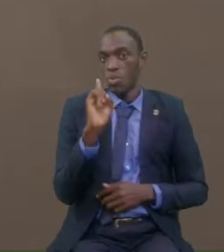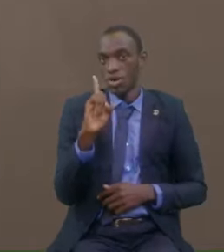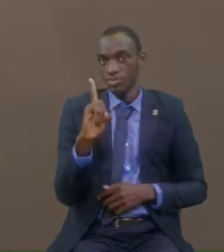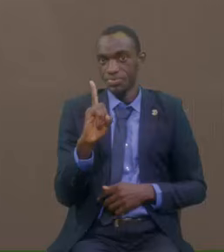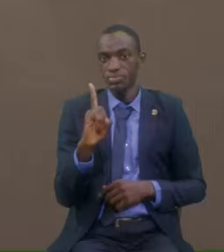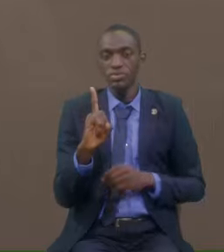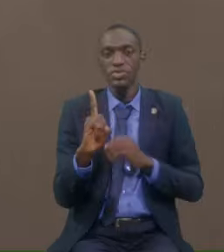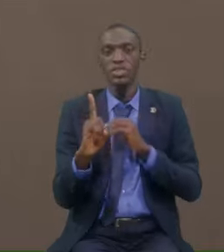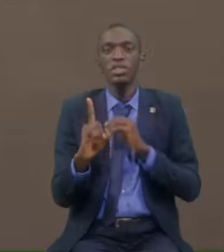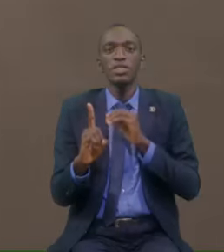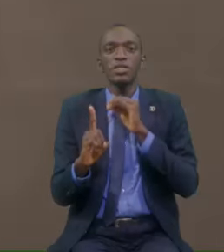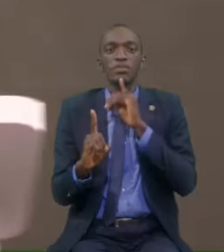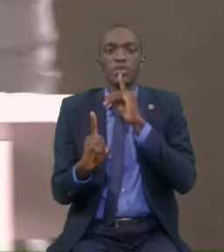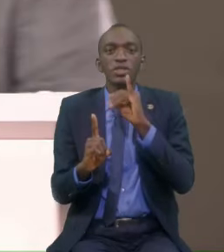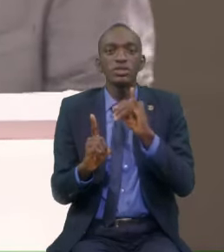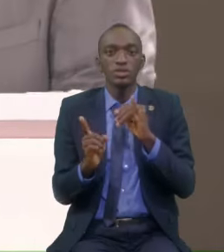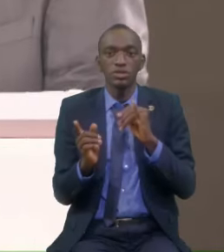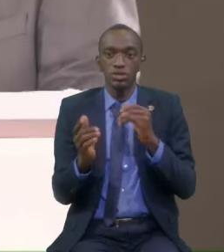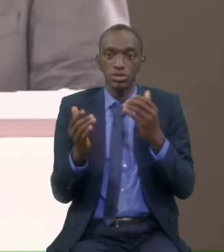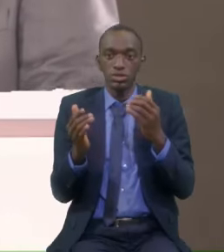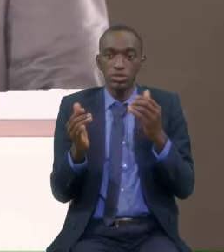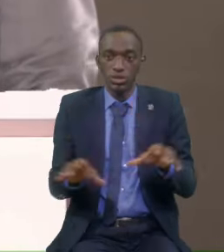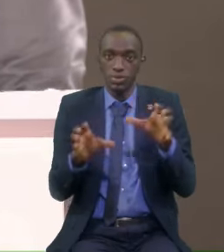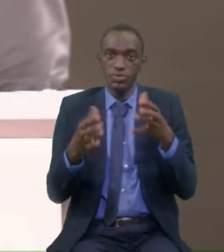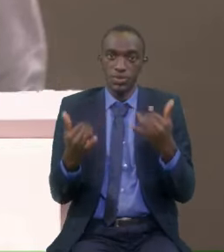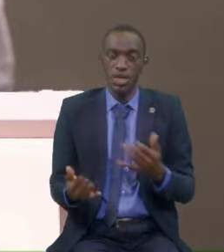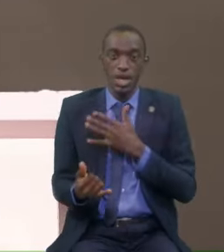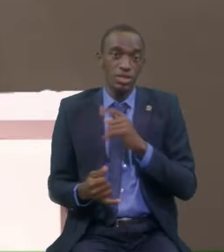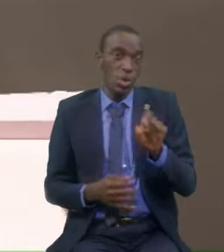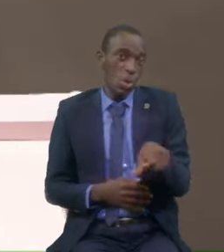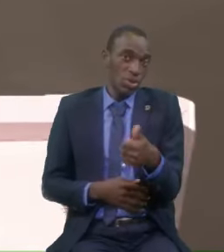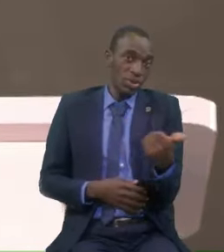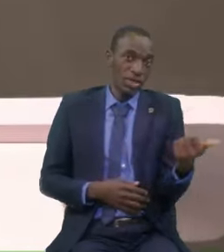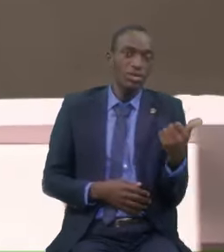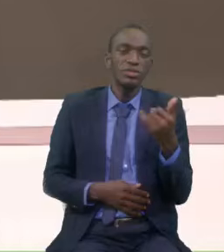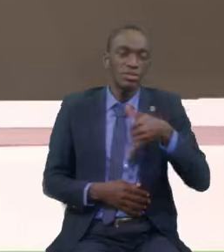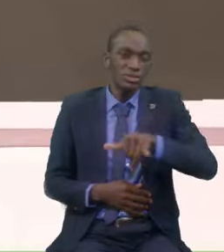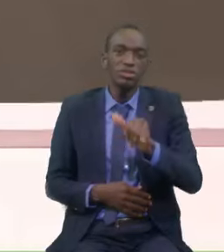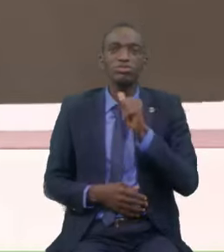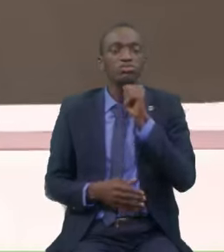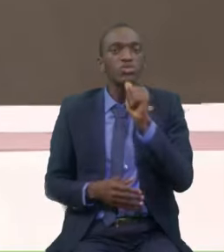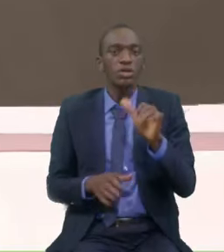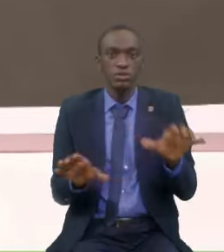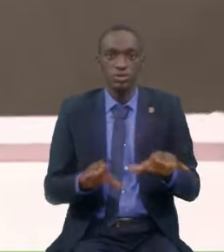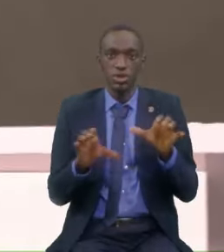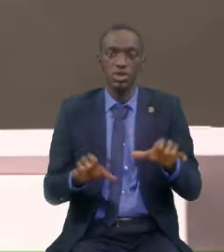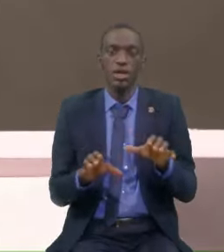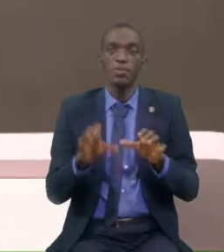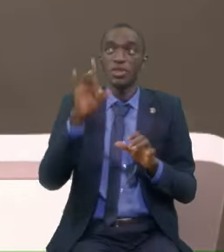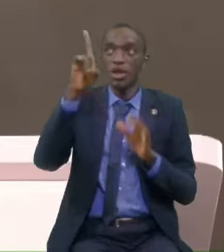now, and the other is still to be done. He will do it in your life. Look at